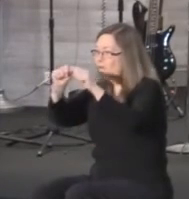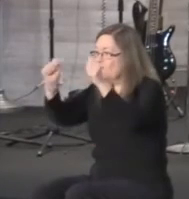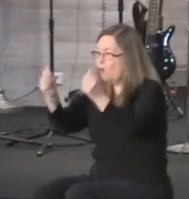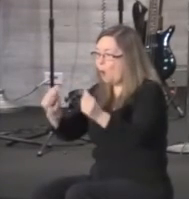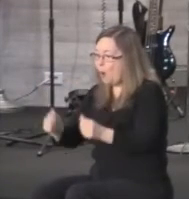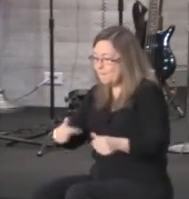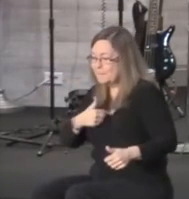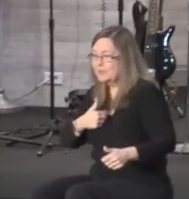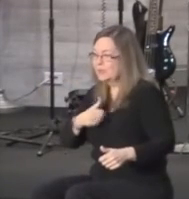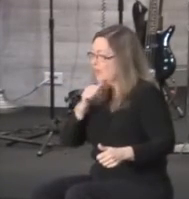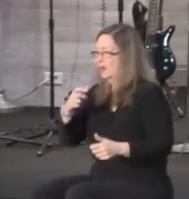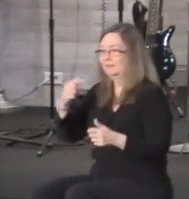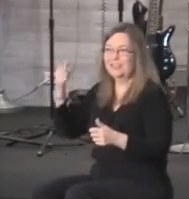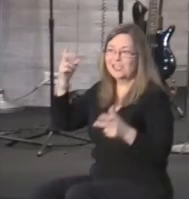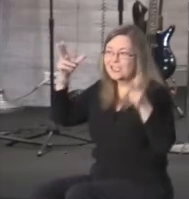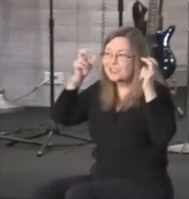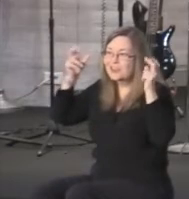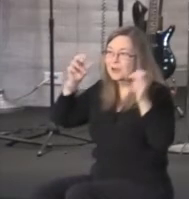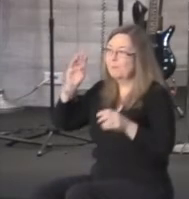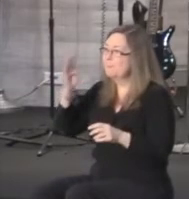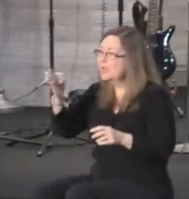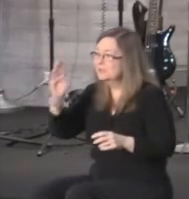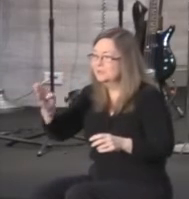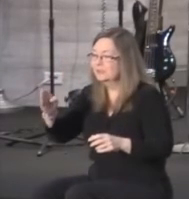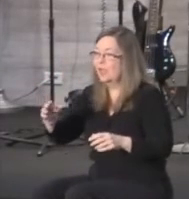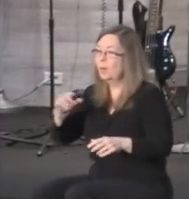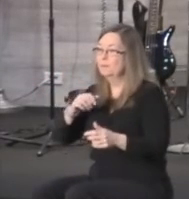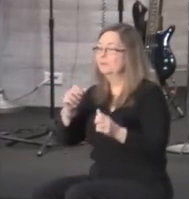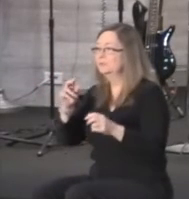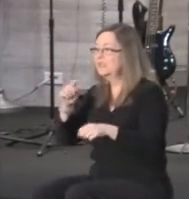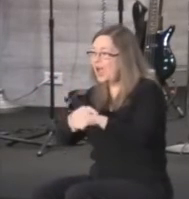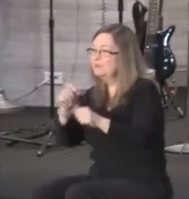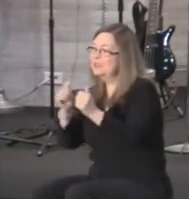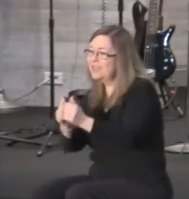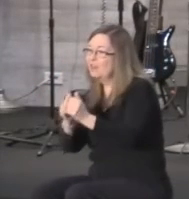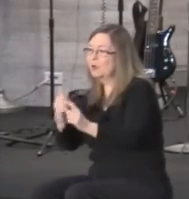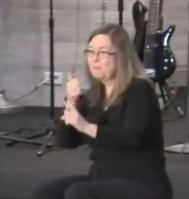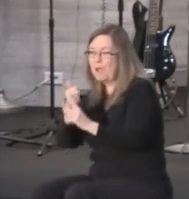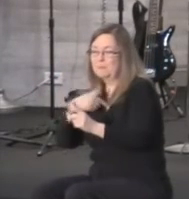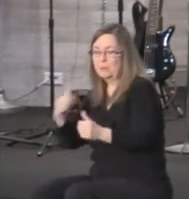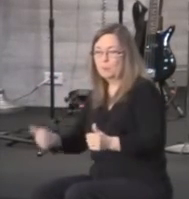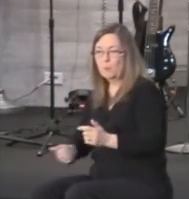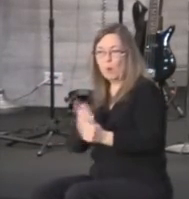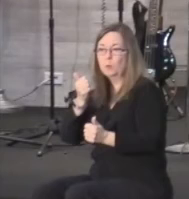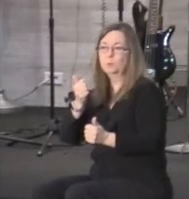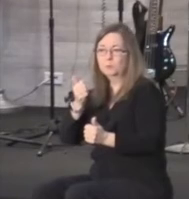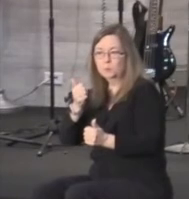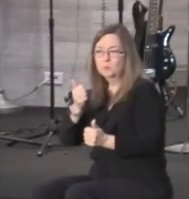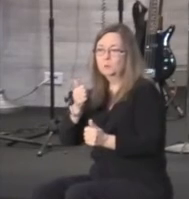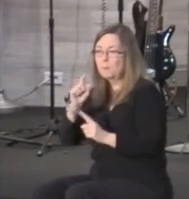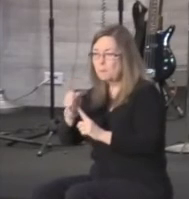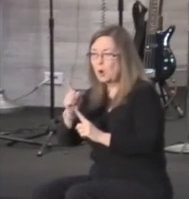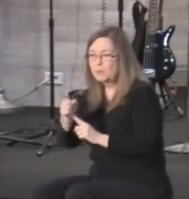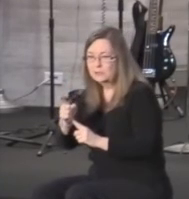sitting and hearing a sermon. Those moments impacted me more than any others. They were the moments that